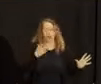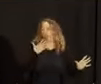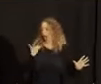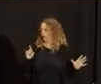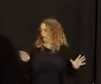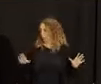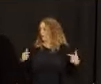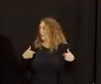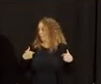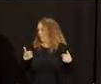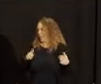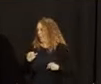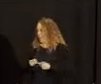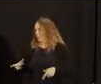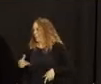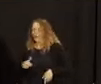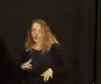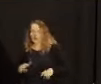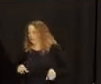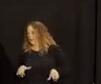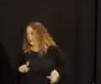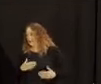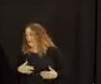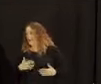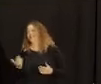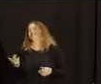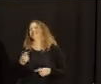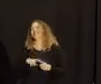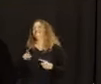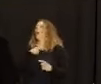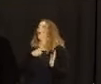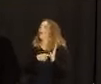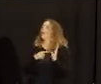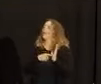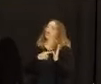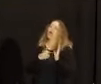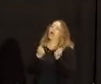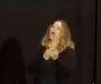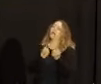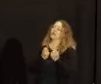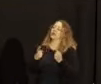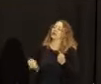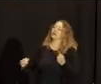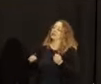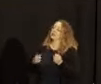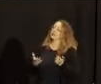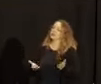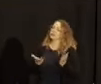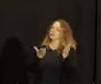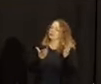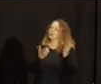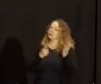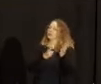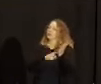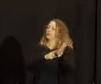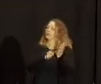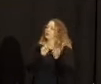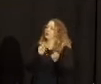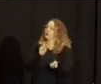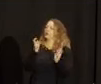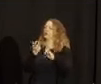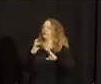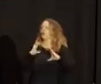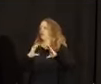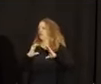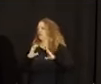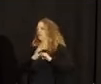tub. And we were talking about a bill that a bunch of advocates were supporting around the need to shift the